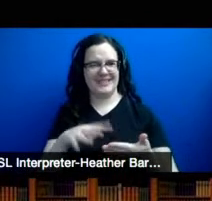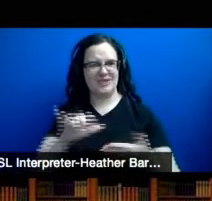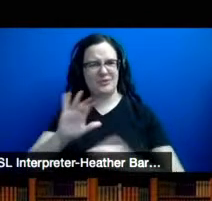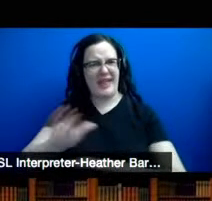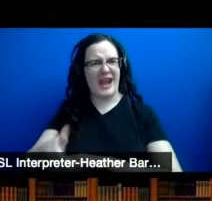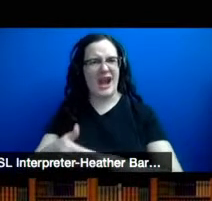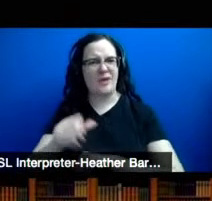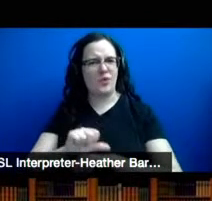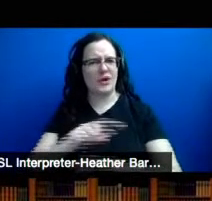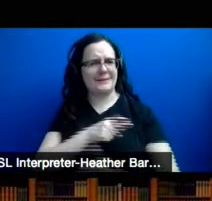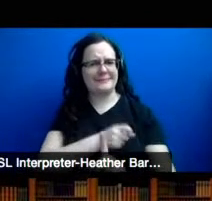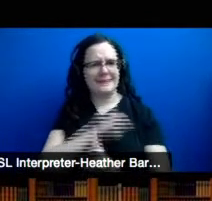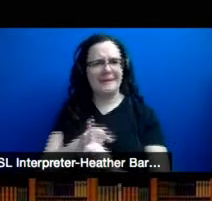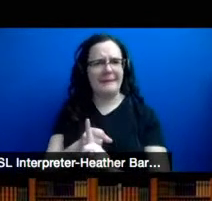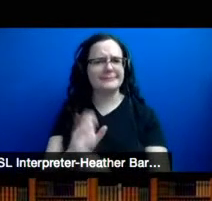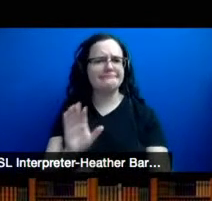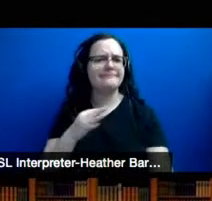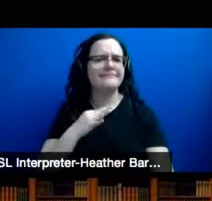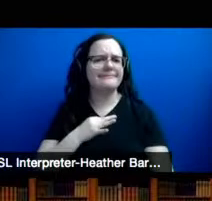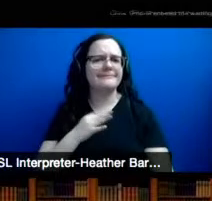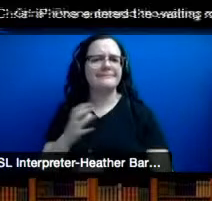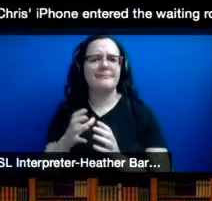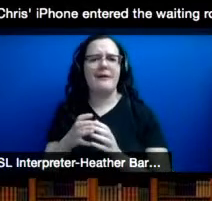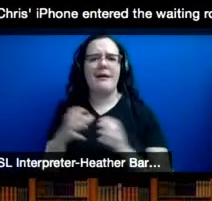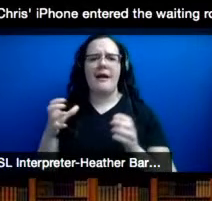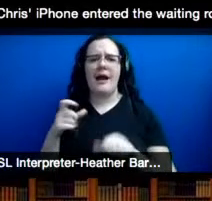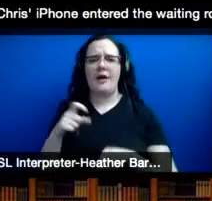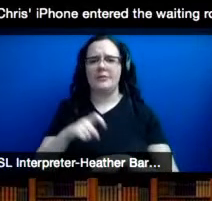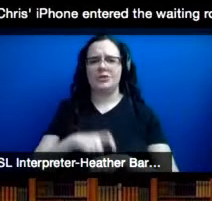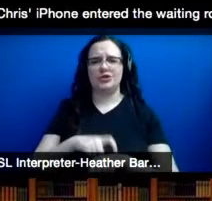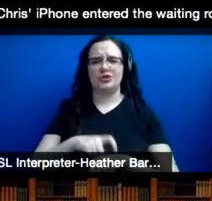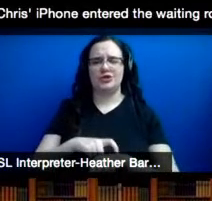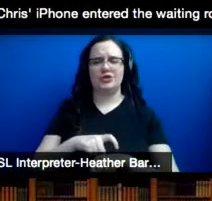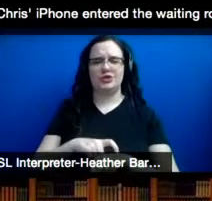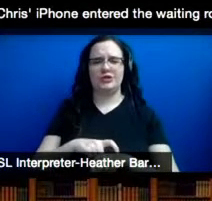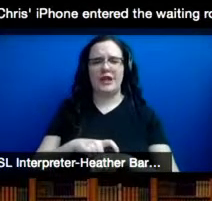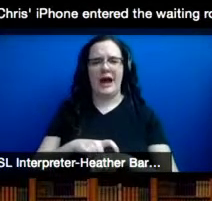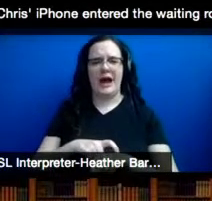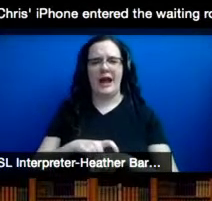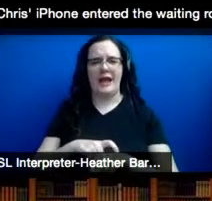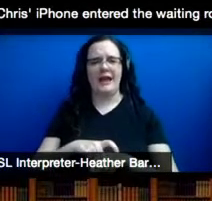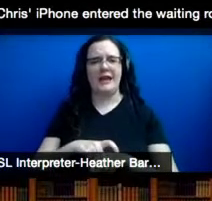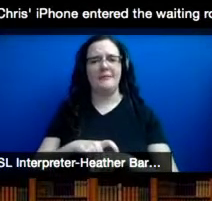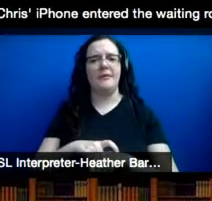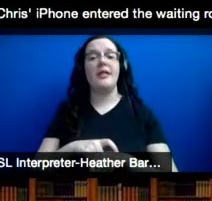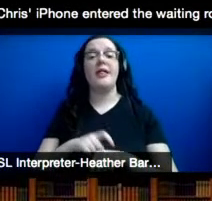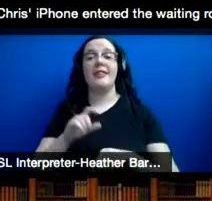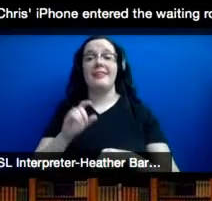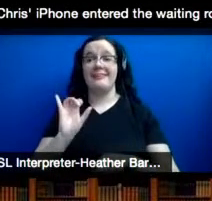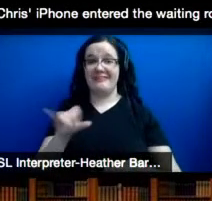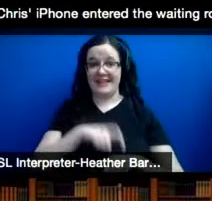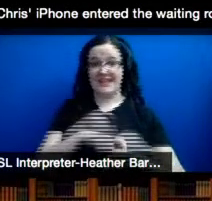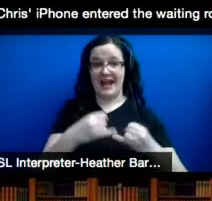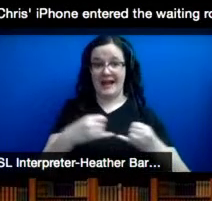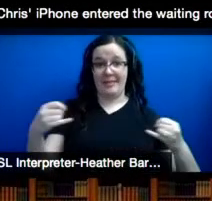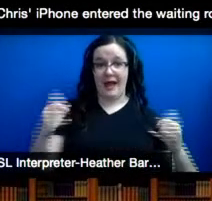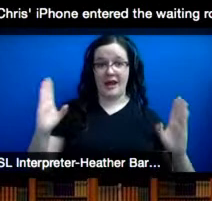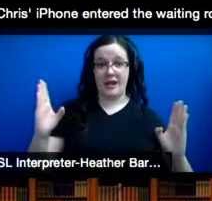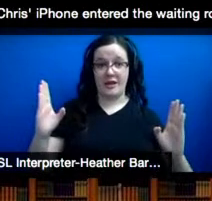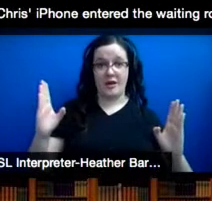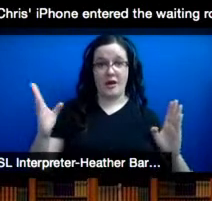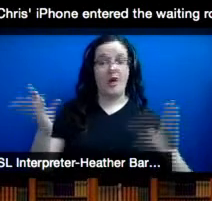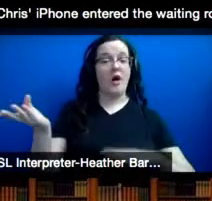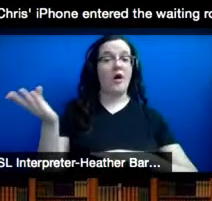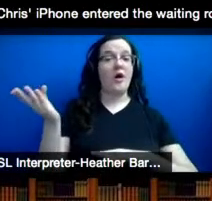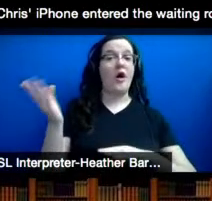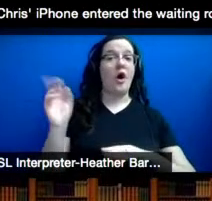Exactly how much time are we shaving off the overall timeline with the night work? And